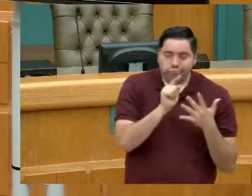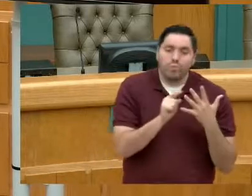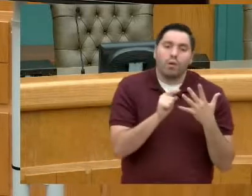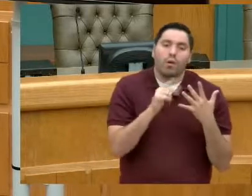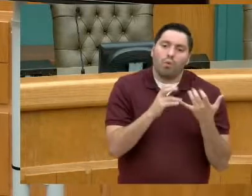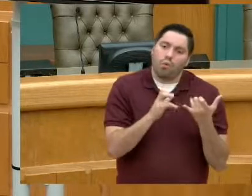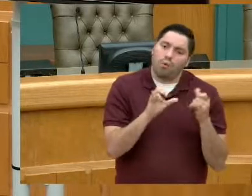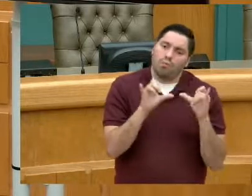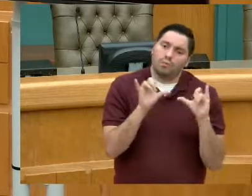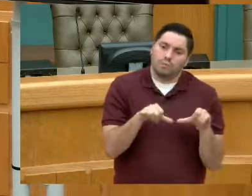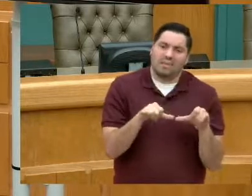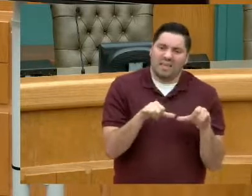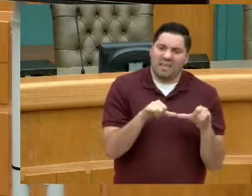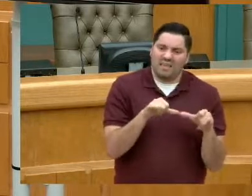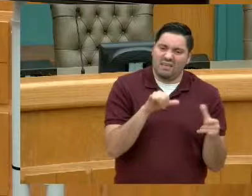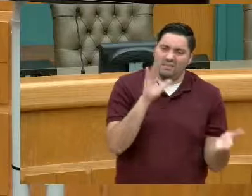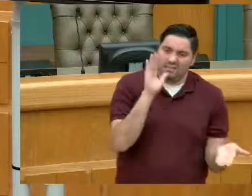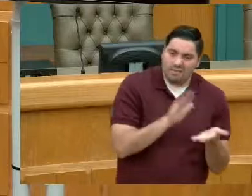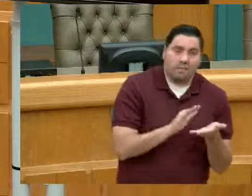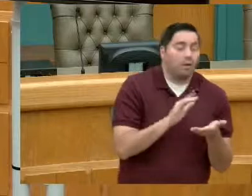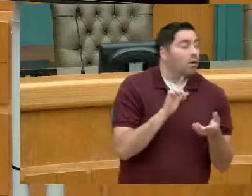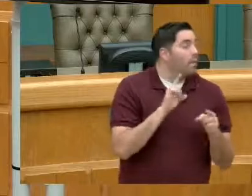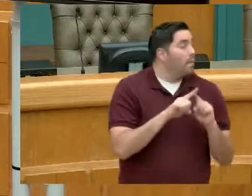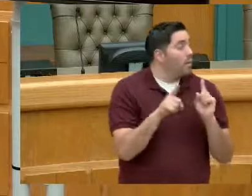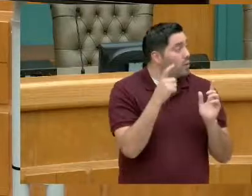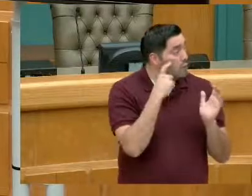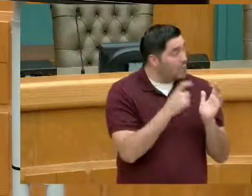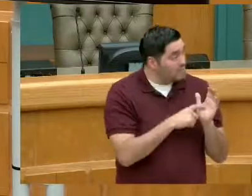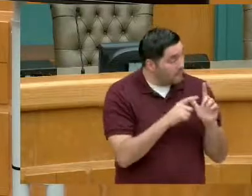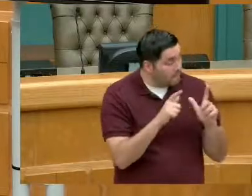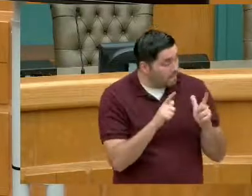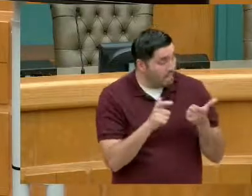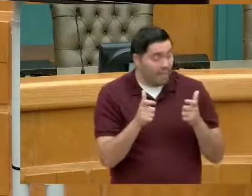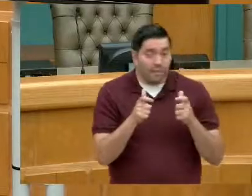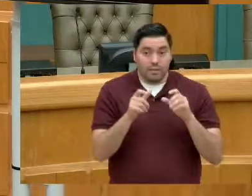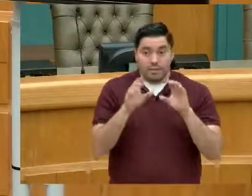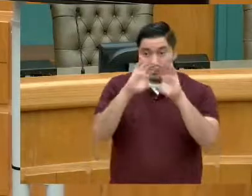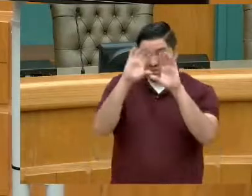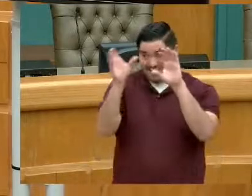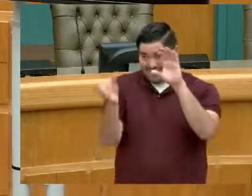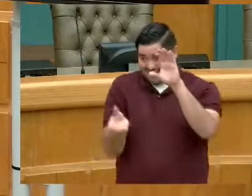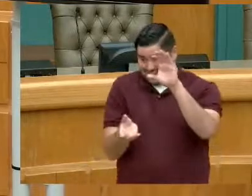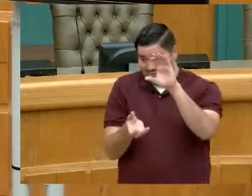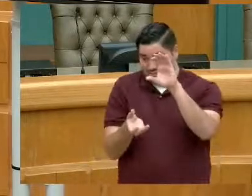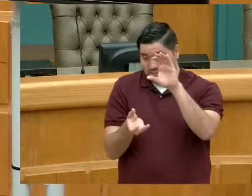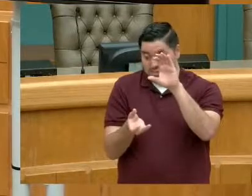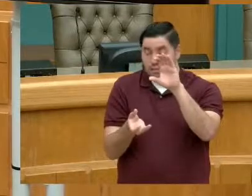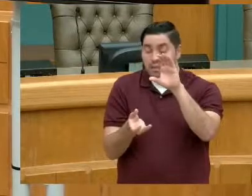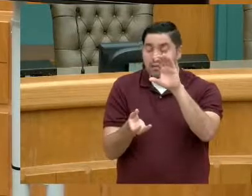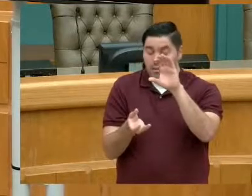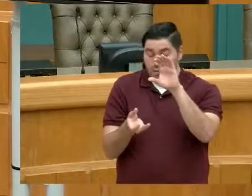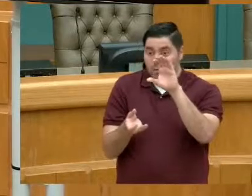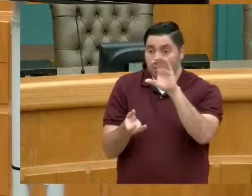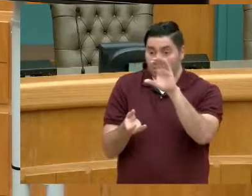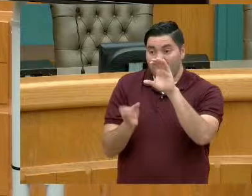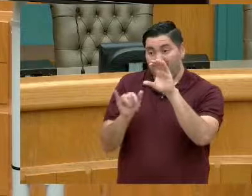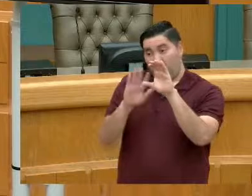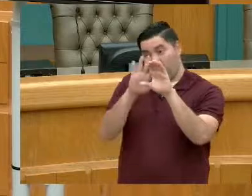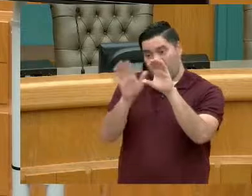low, though, key thing to focus on is this bigger slice here. So of all the cases that we've had in our